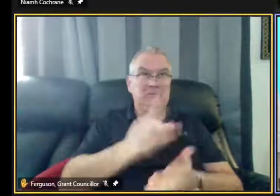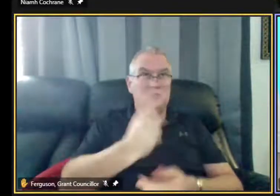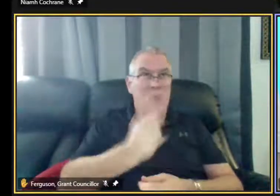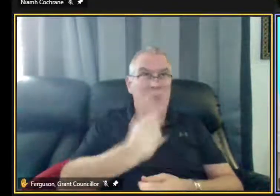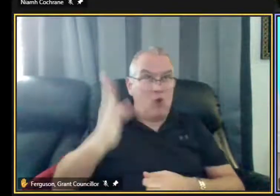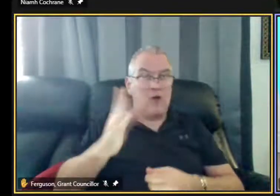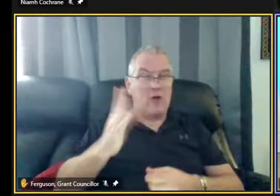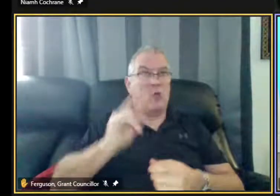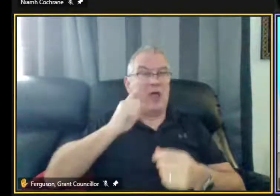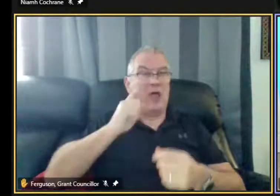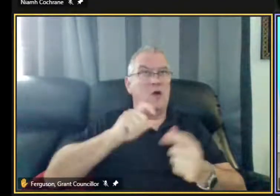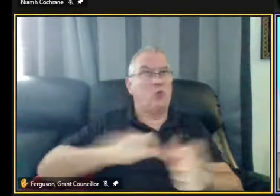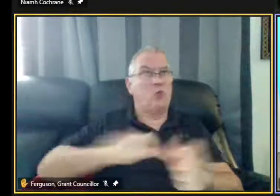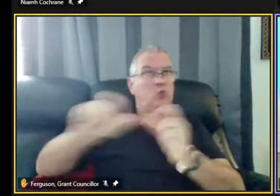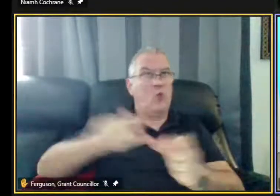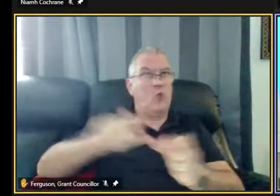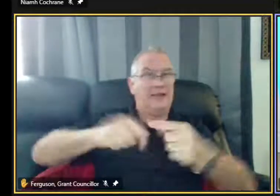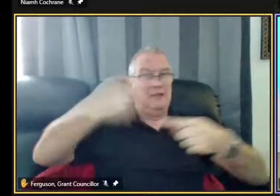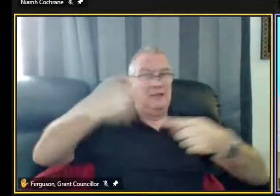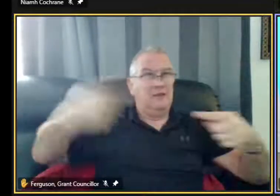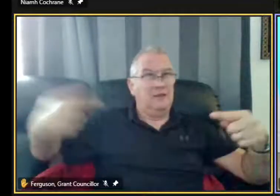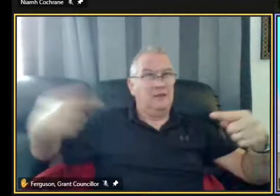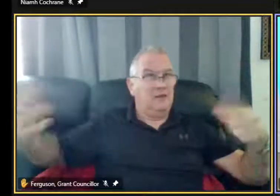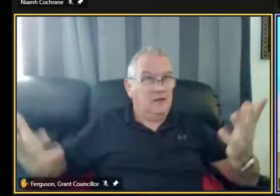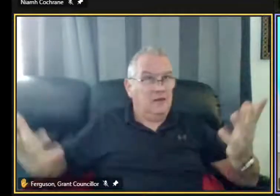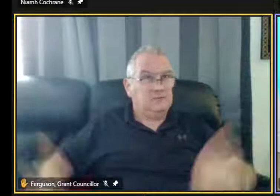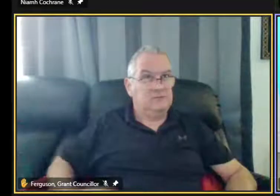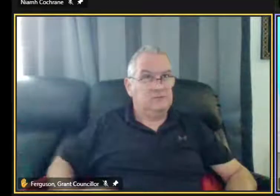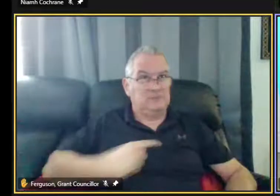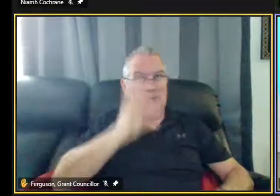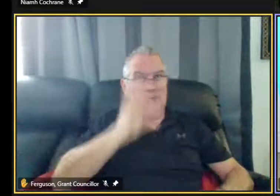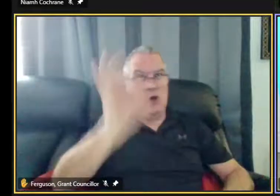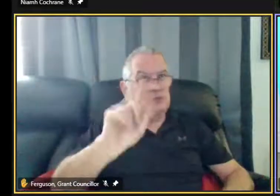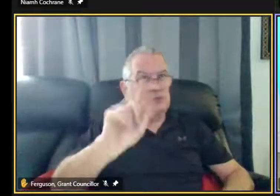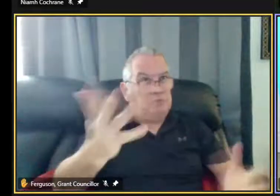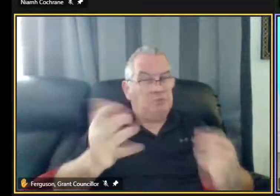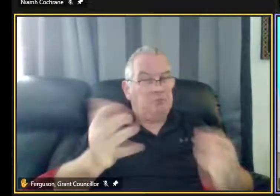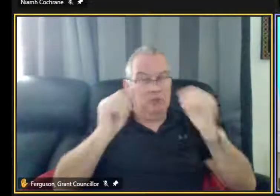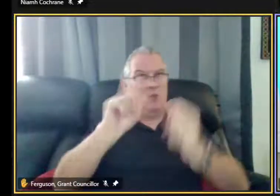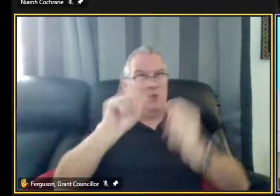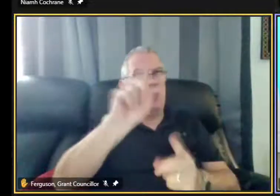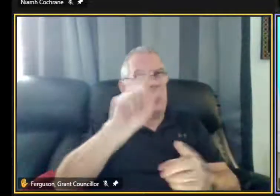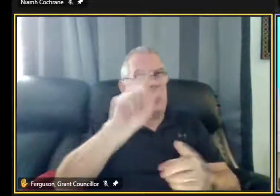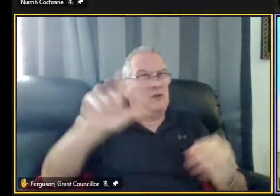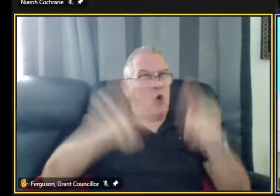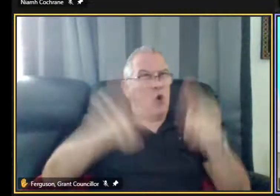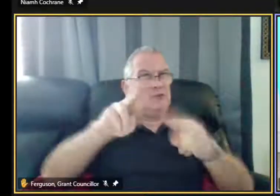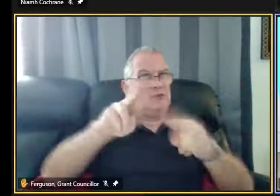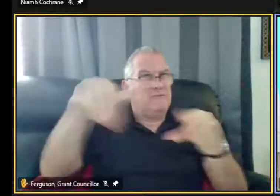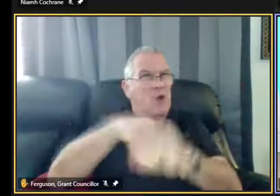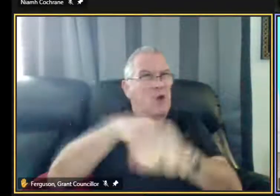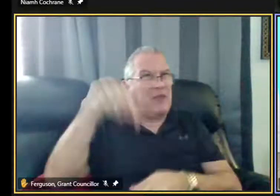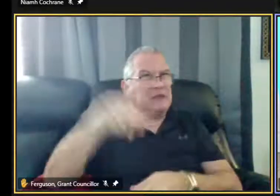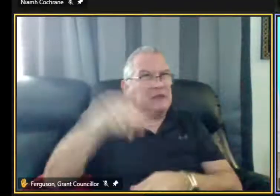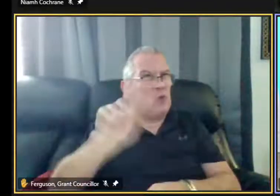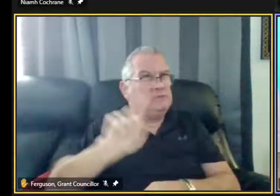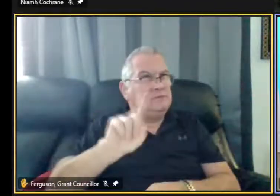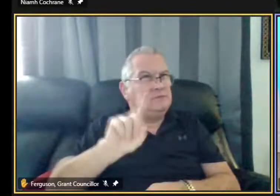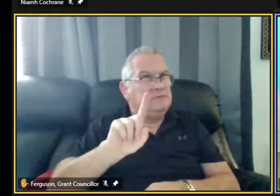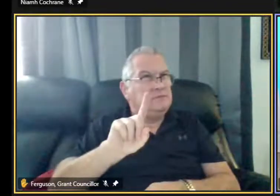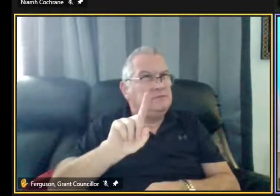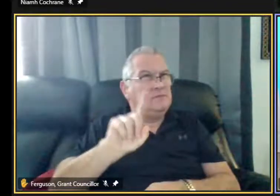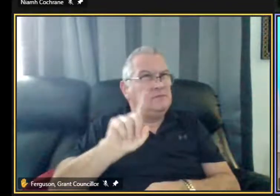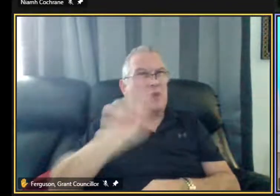cover? So again, my question there is it continuing or is it a one-off thing? That's my question. And